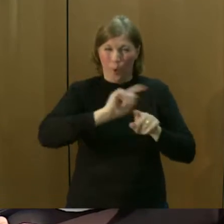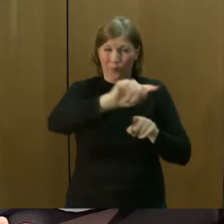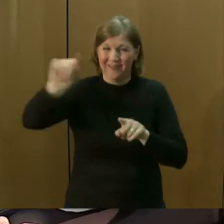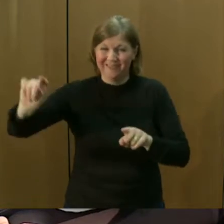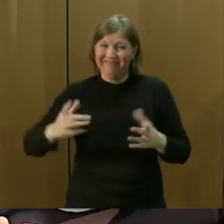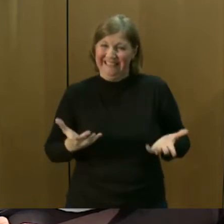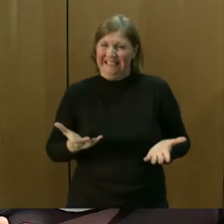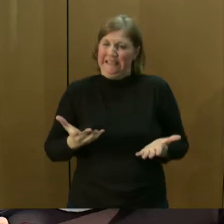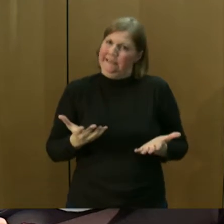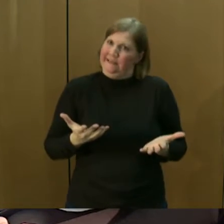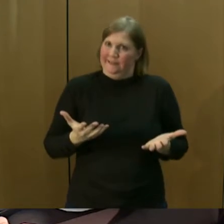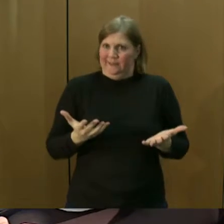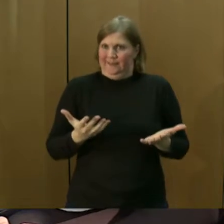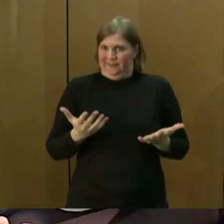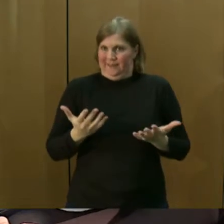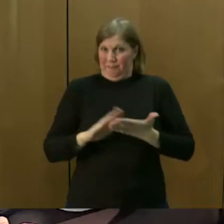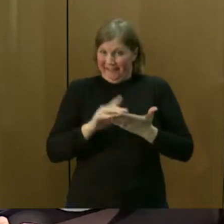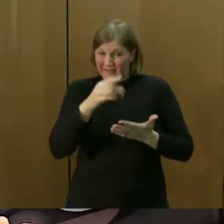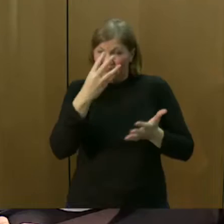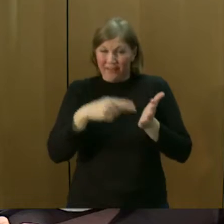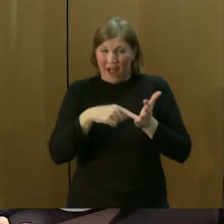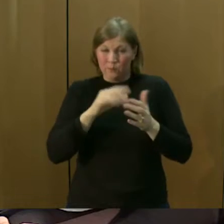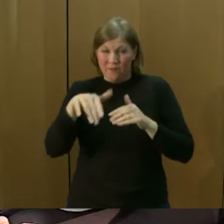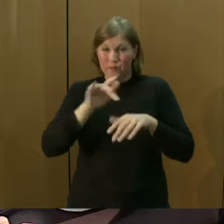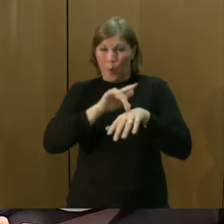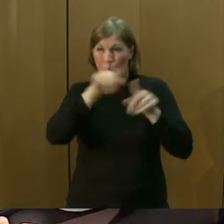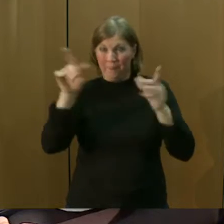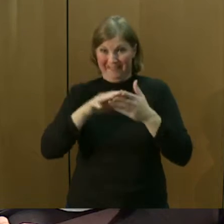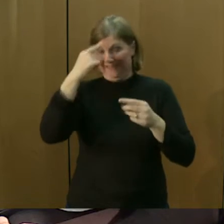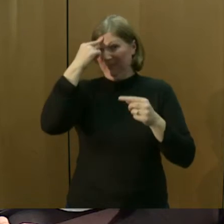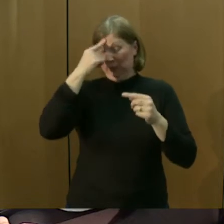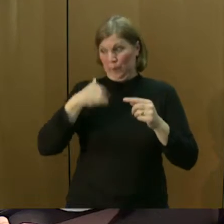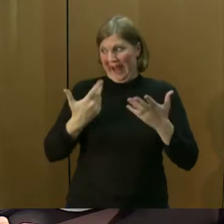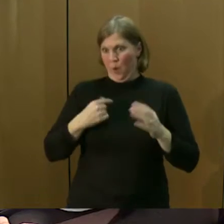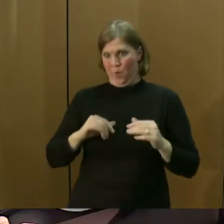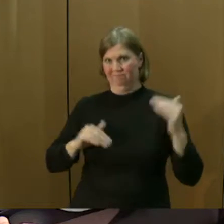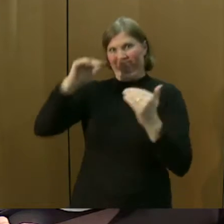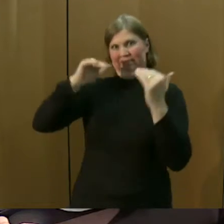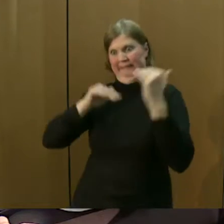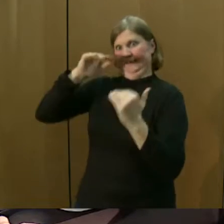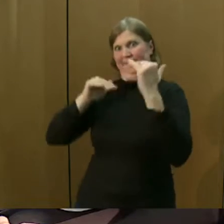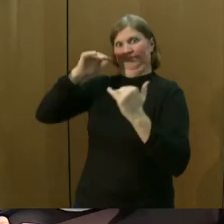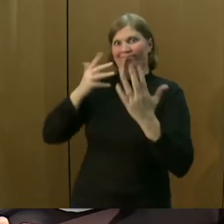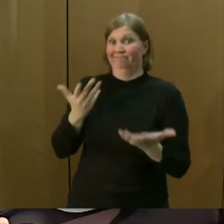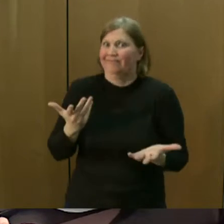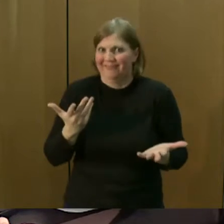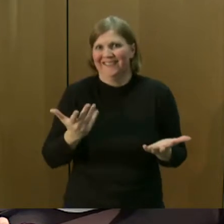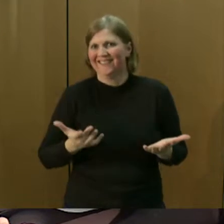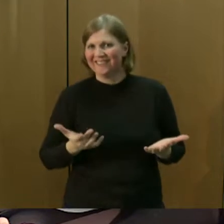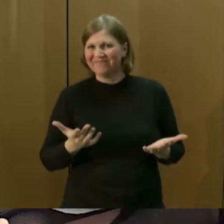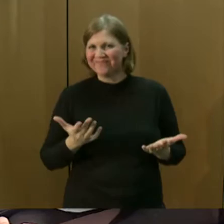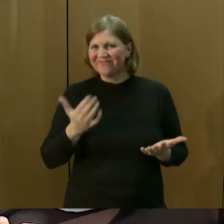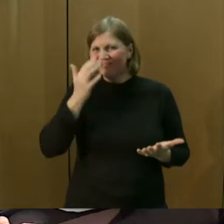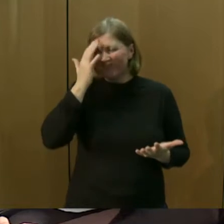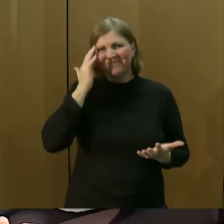raise your head above the parapet, I guess, then people won't come. But there are so many different ways. I mean, the panellists here will have different ideas,